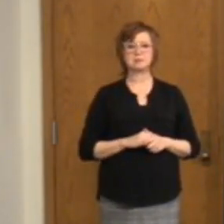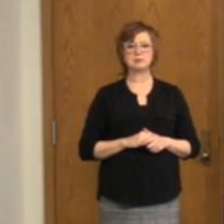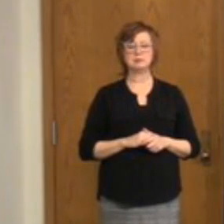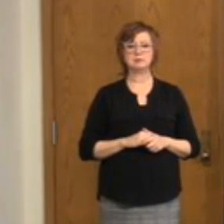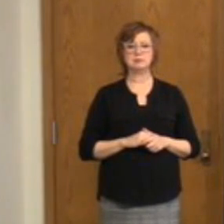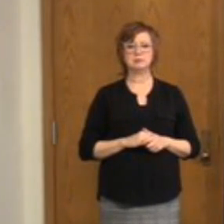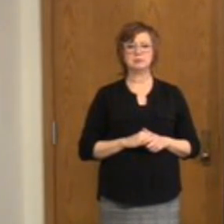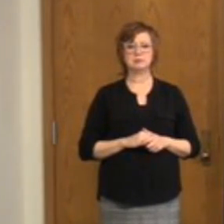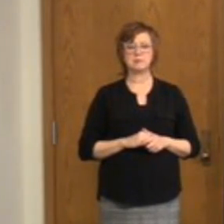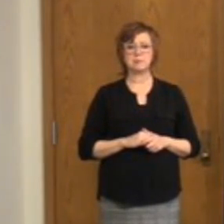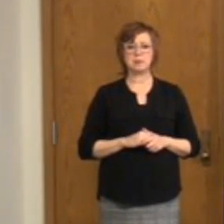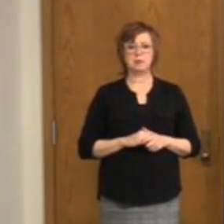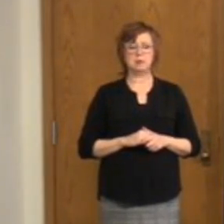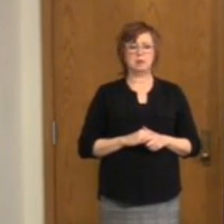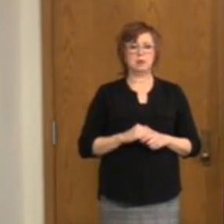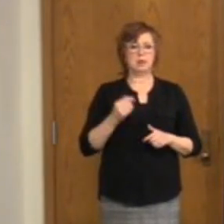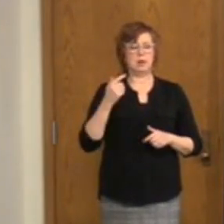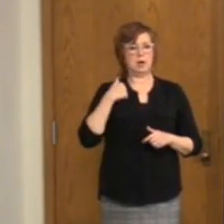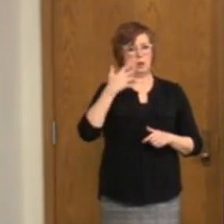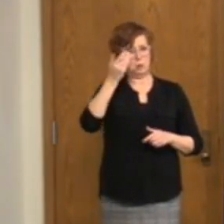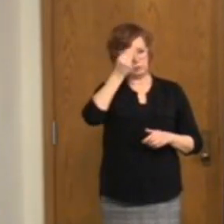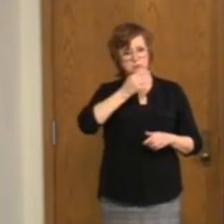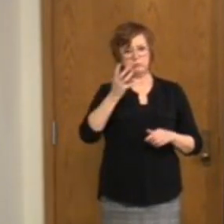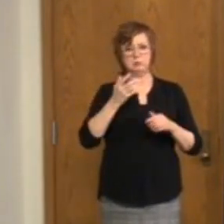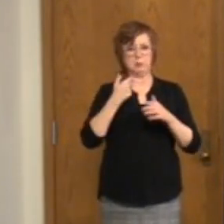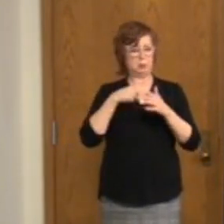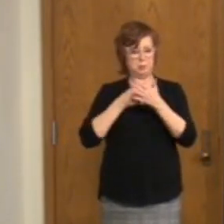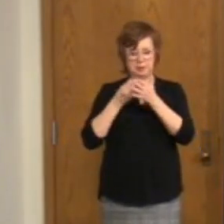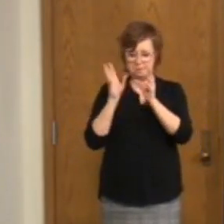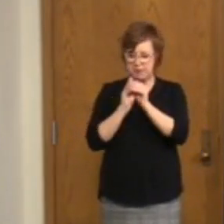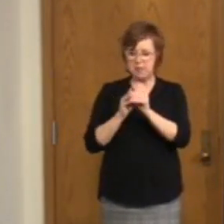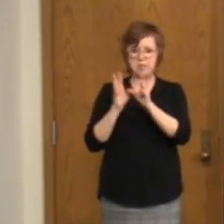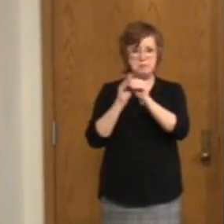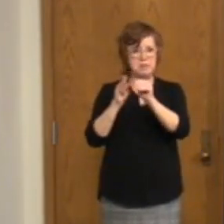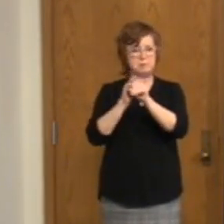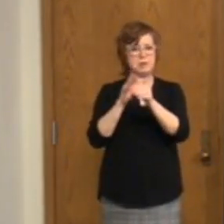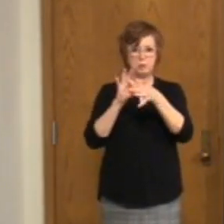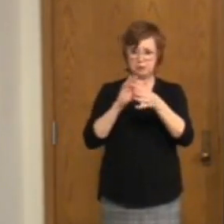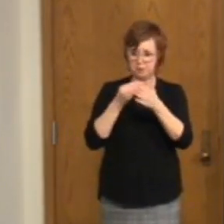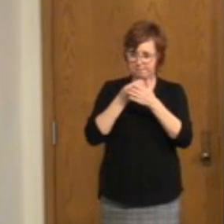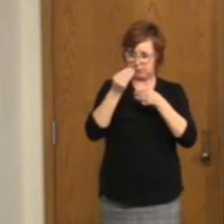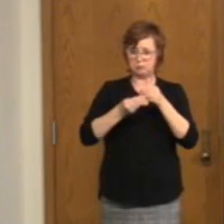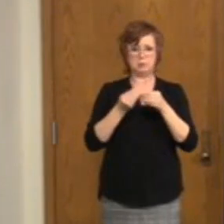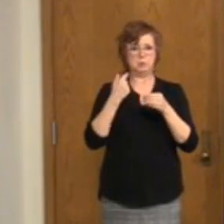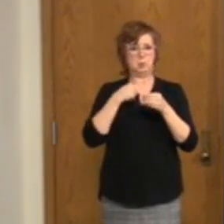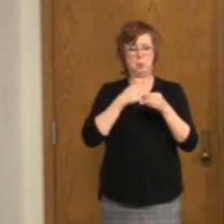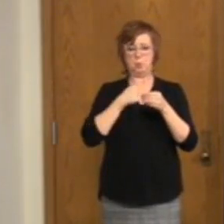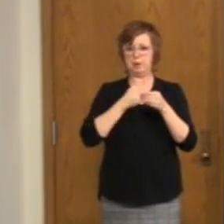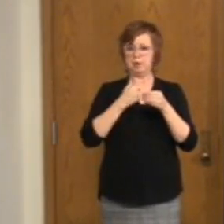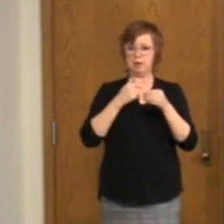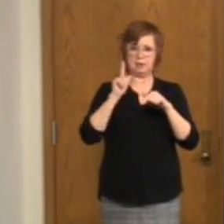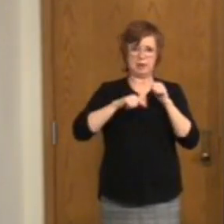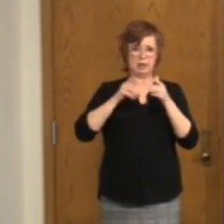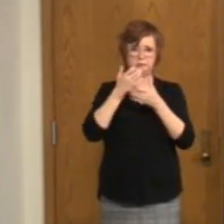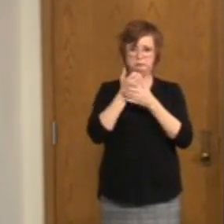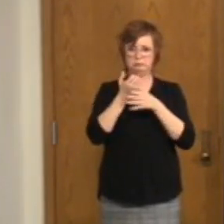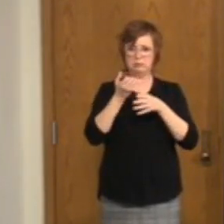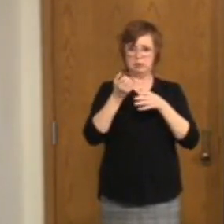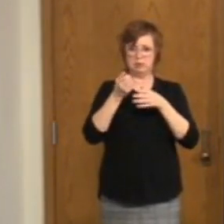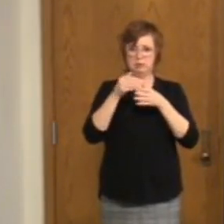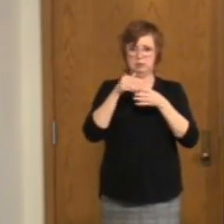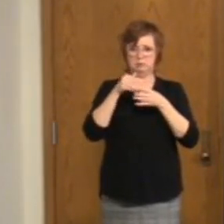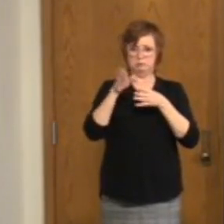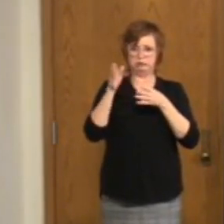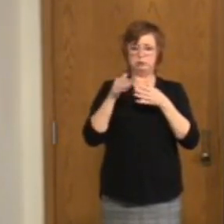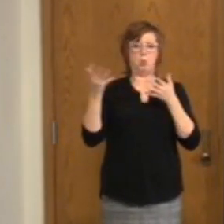the decisions, the discussions, and the budget deliberations that we're having are two things. One would be the services that Saskatchewan people